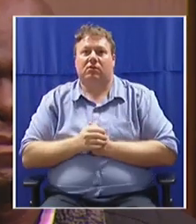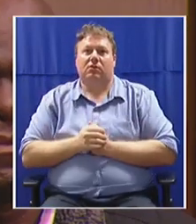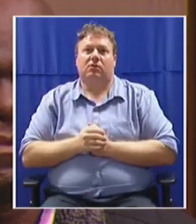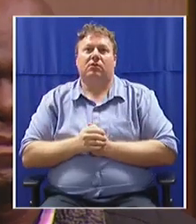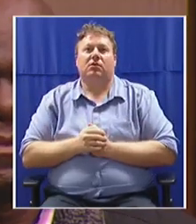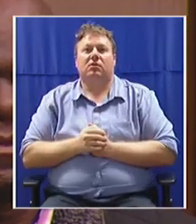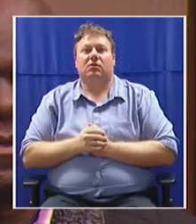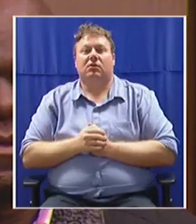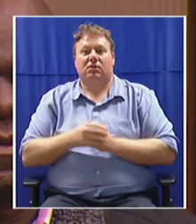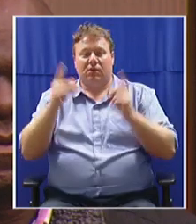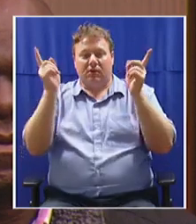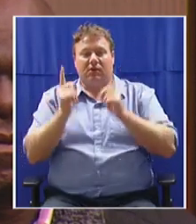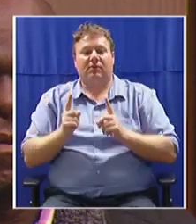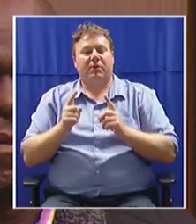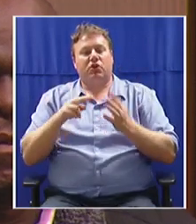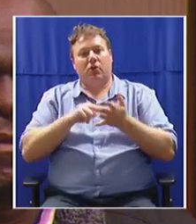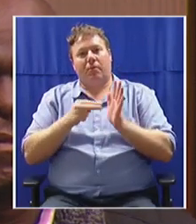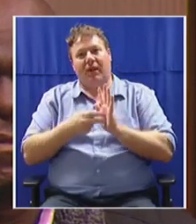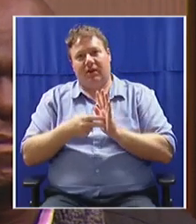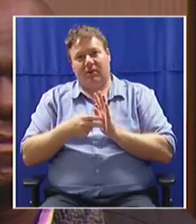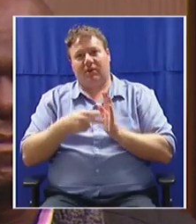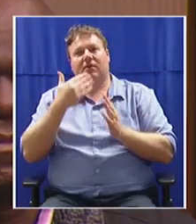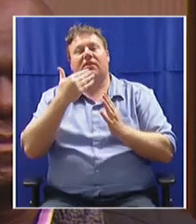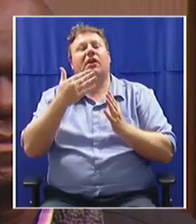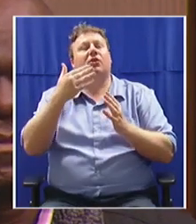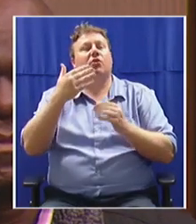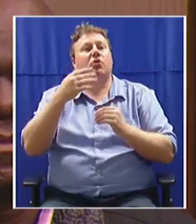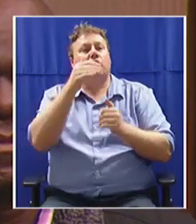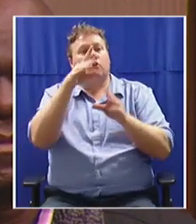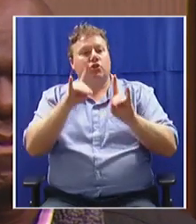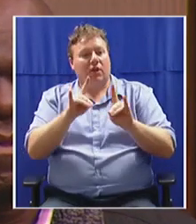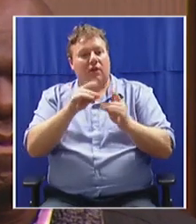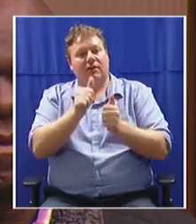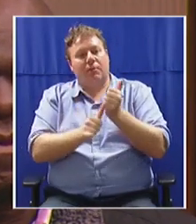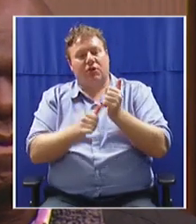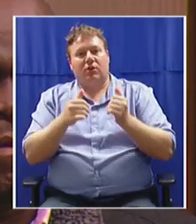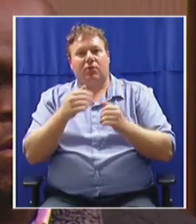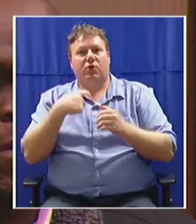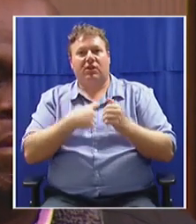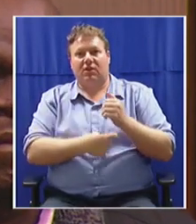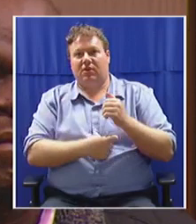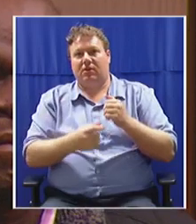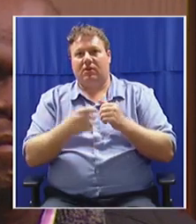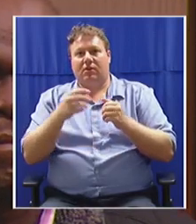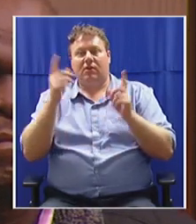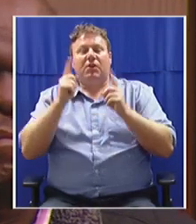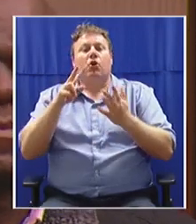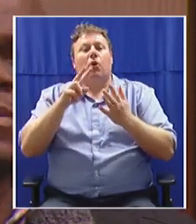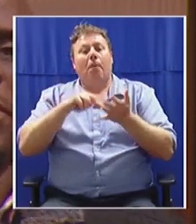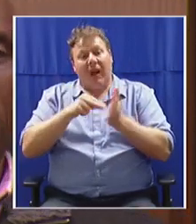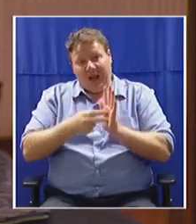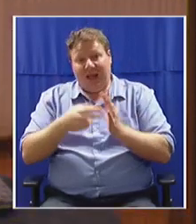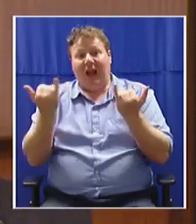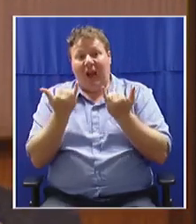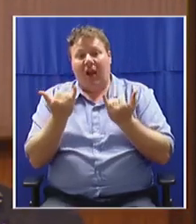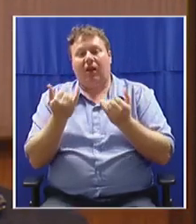The special planning, thank you, Chair, Deputy President. The special planning in a lot of areas like the city of Cape Town does